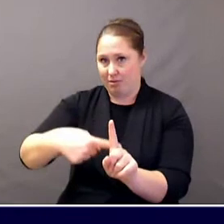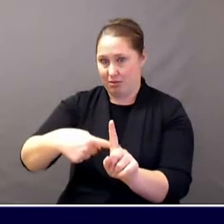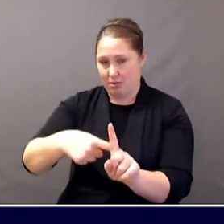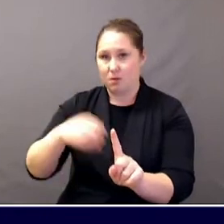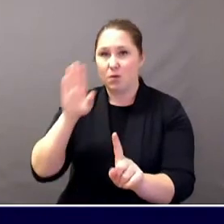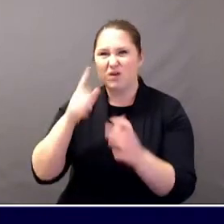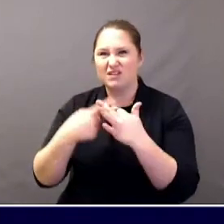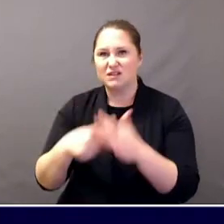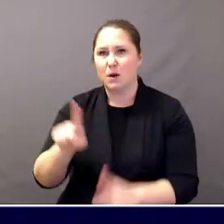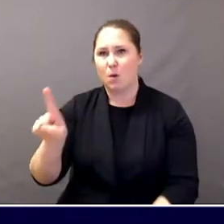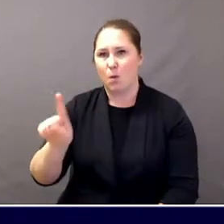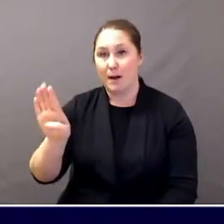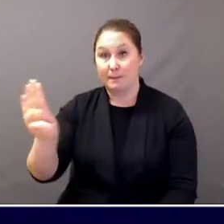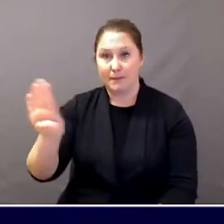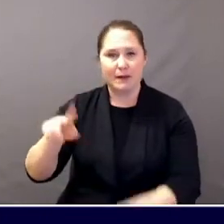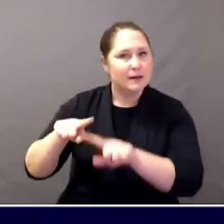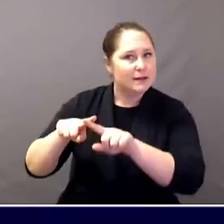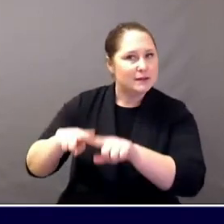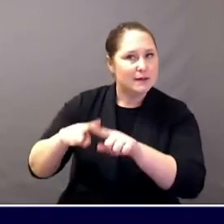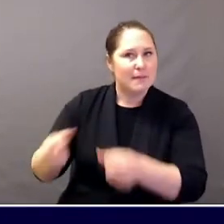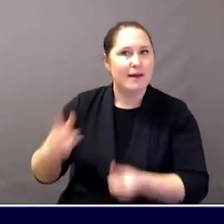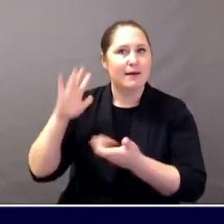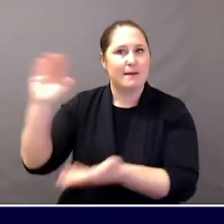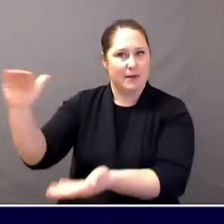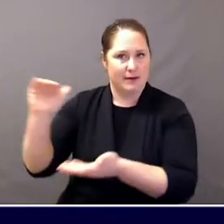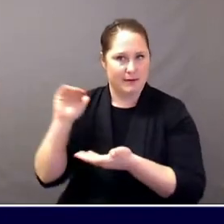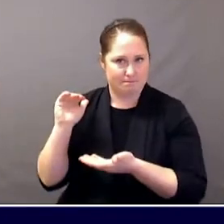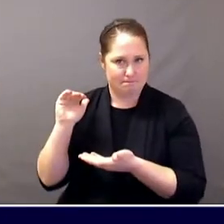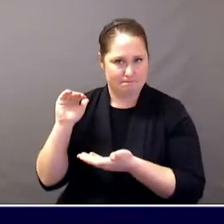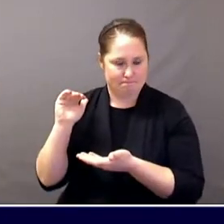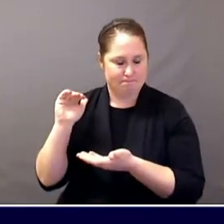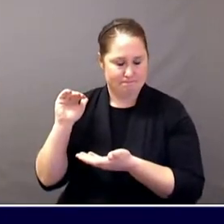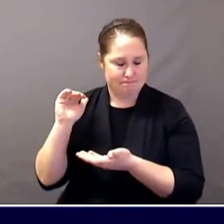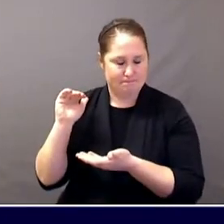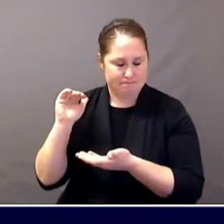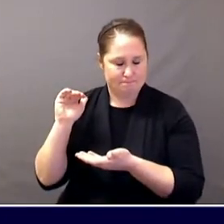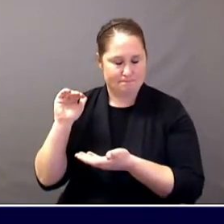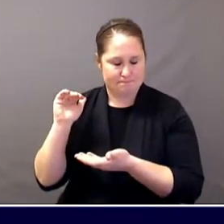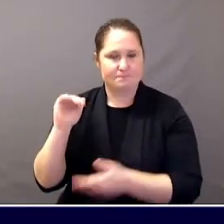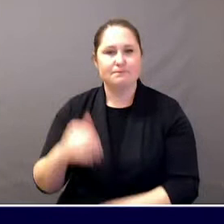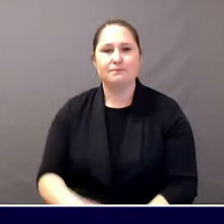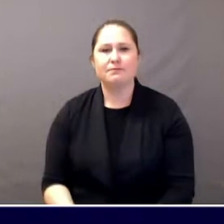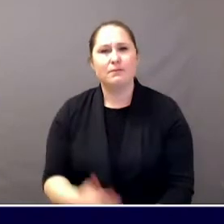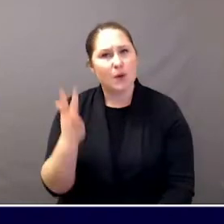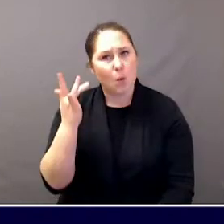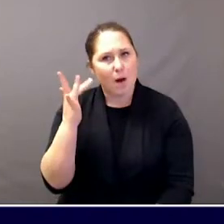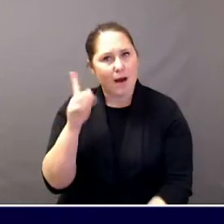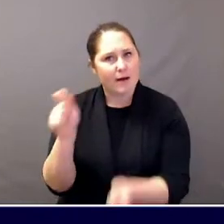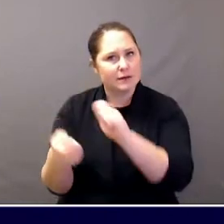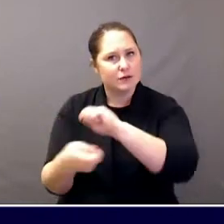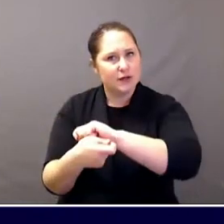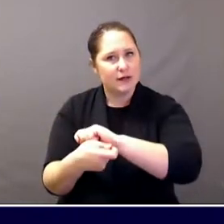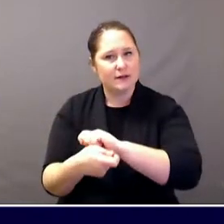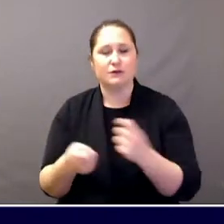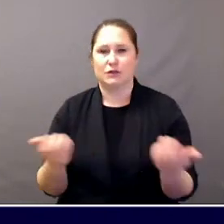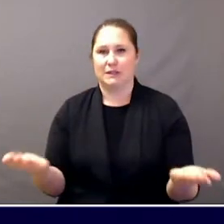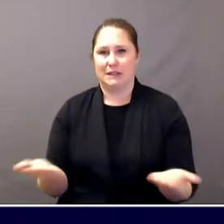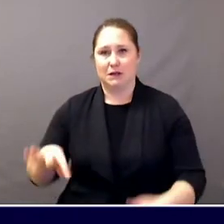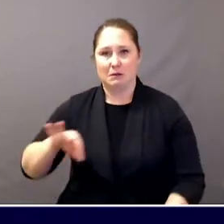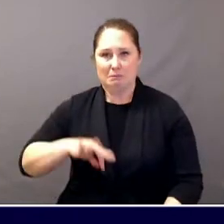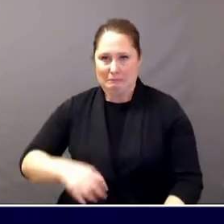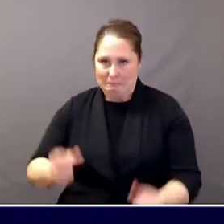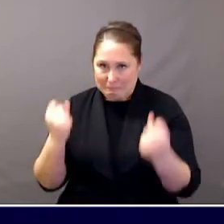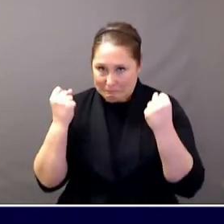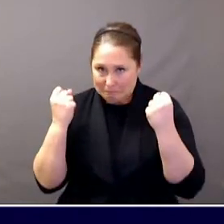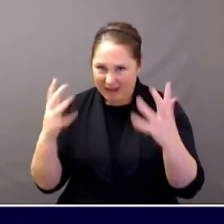Again, depending on supply, as always. We're making this change because we know that Maine has a larger proportion of older people